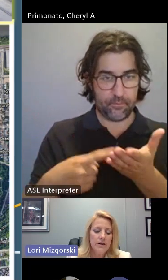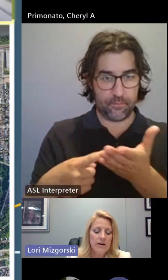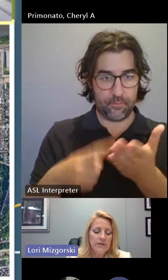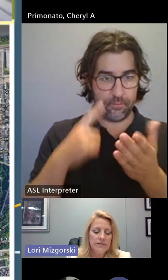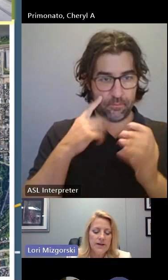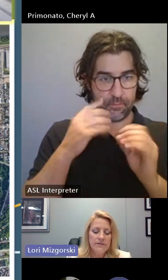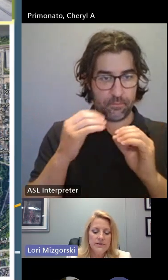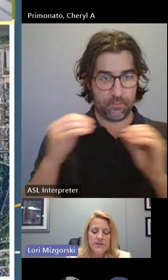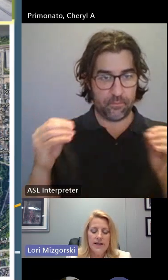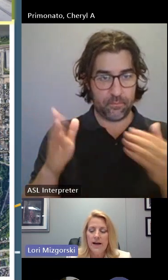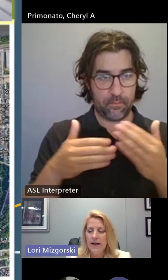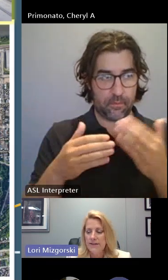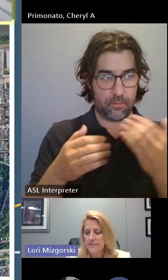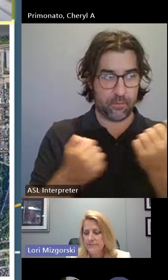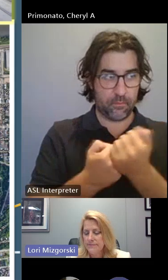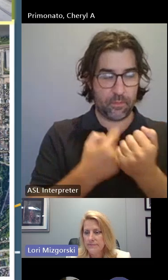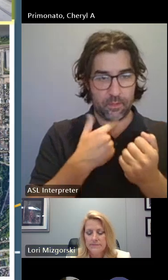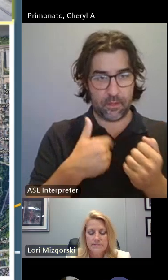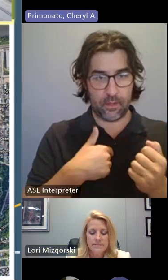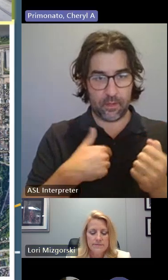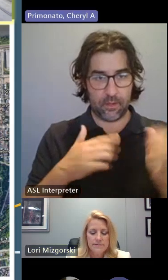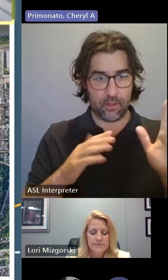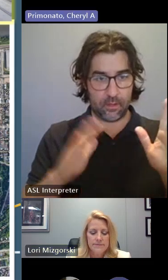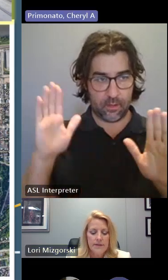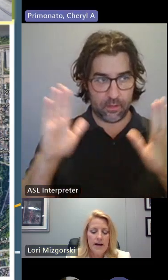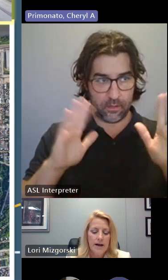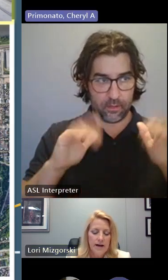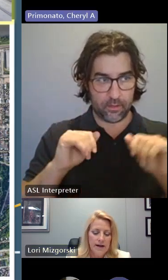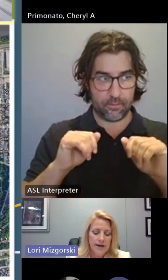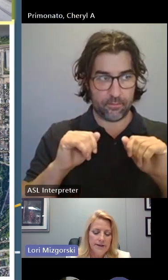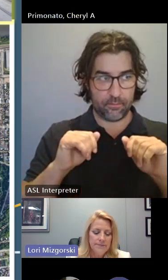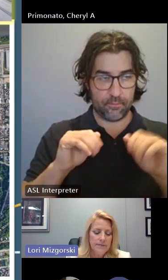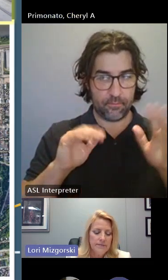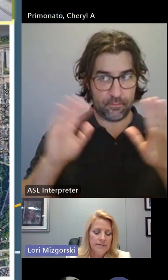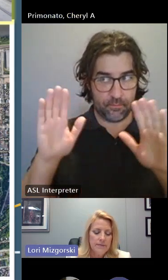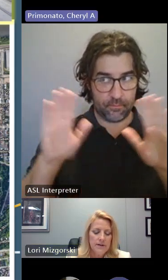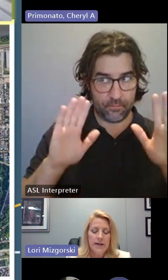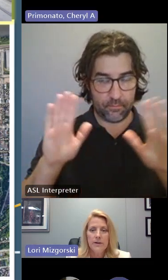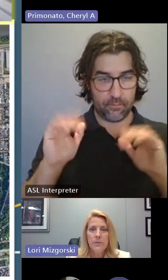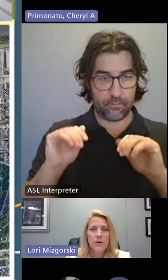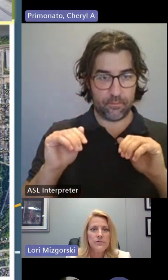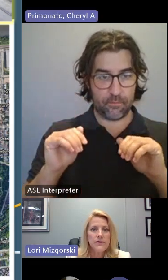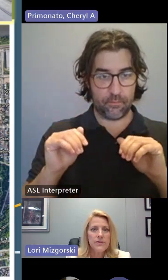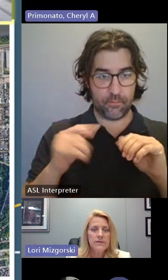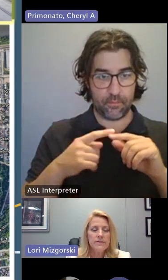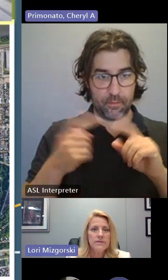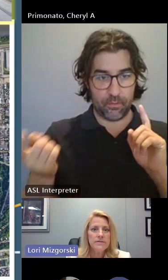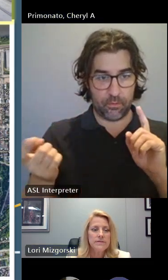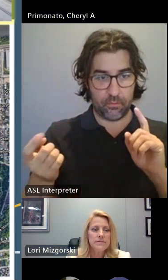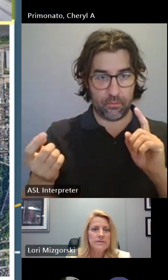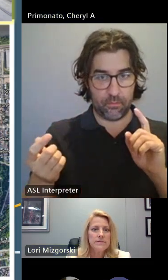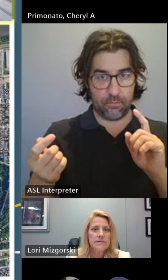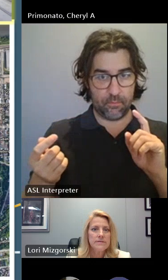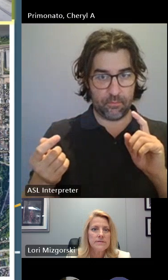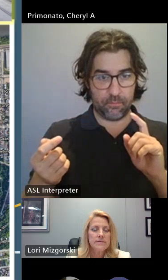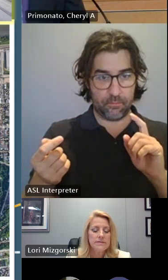Hearing none, all in favor say aye. Aye. Aye. Any opposed?